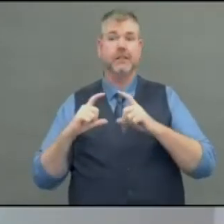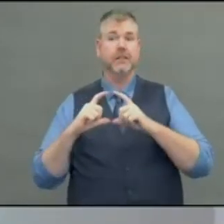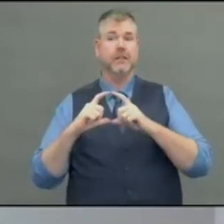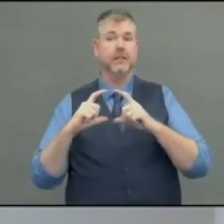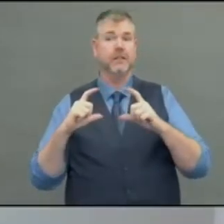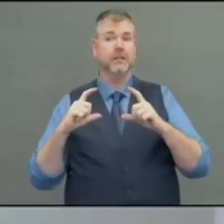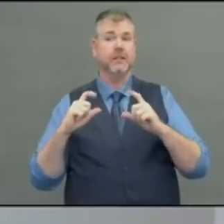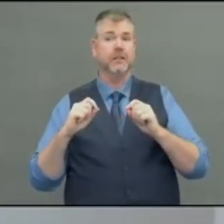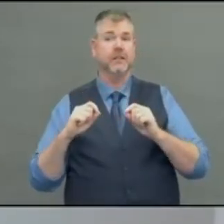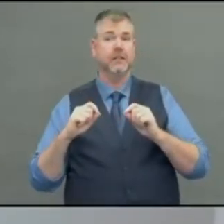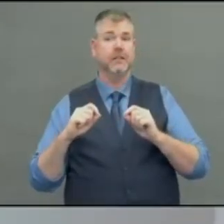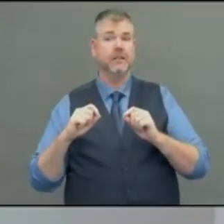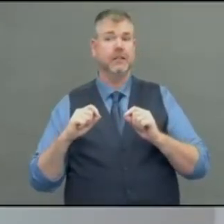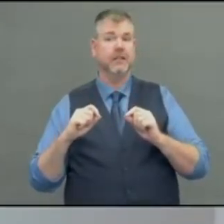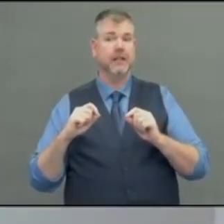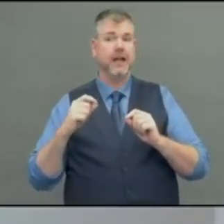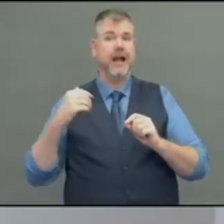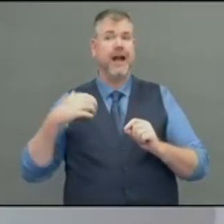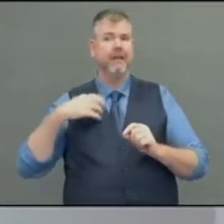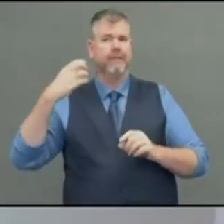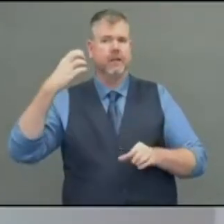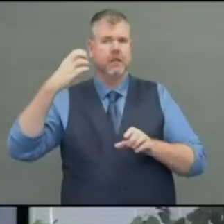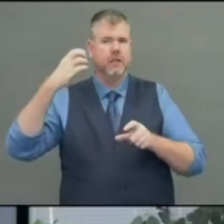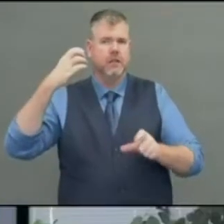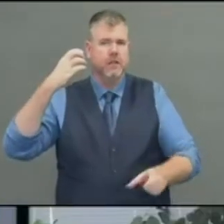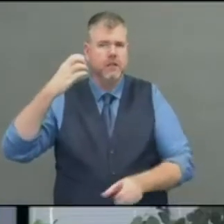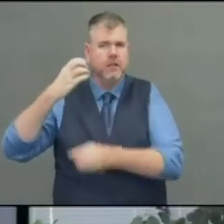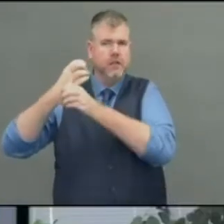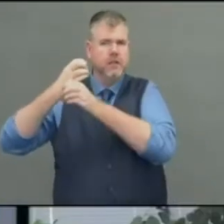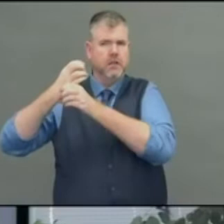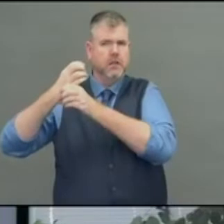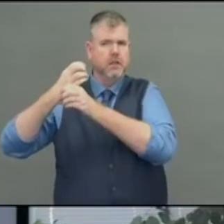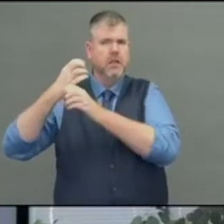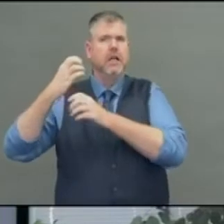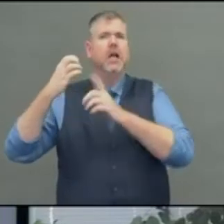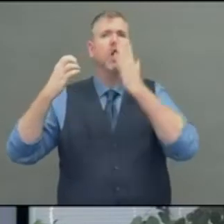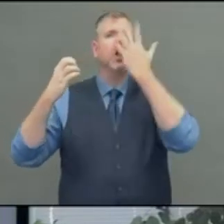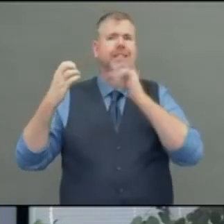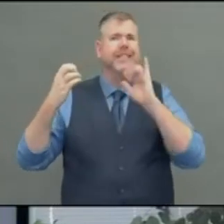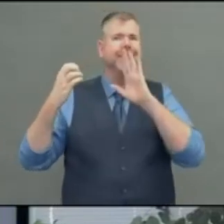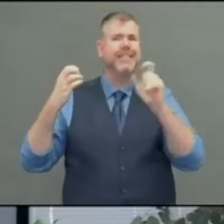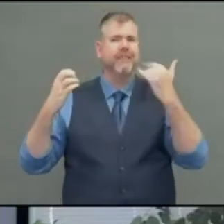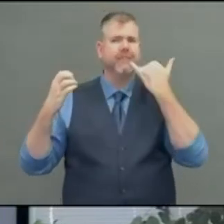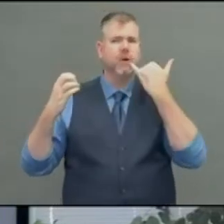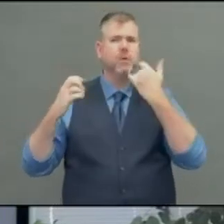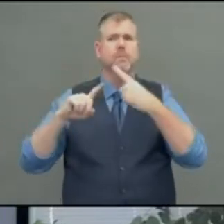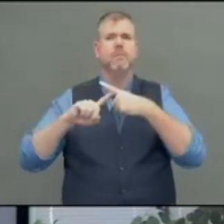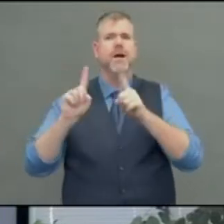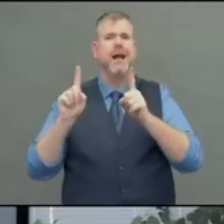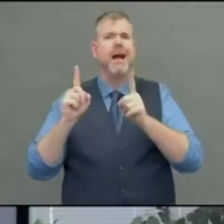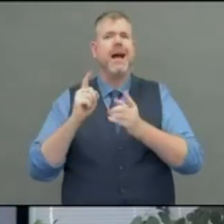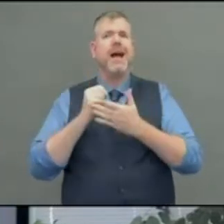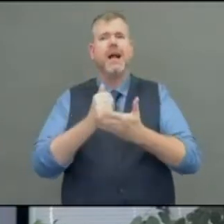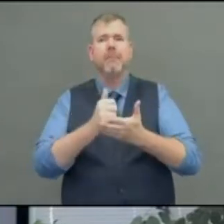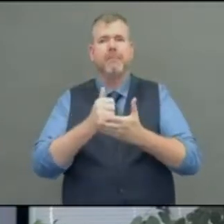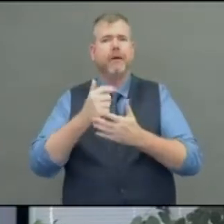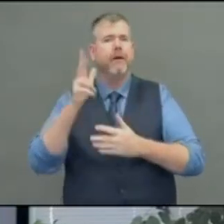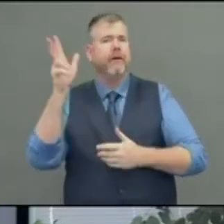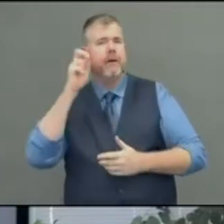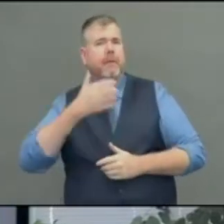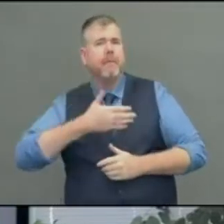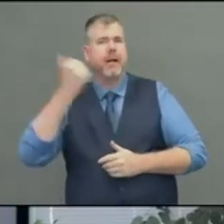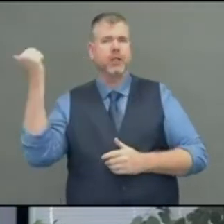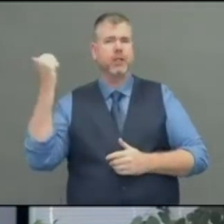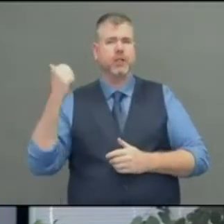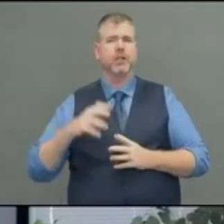piece. Wow. And it looks just like a cell phone, right? So people don't have to feel weird or